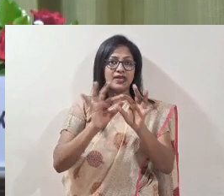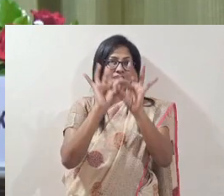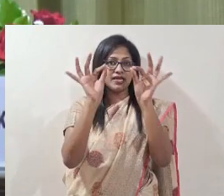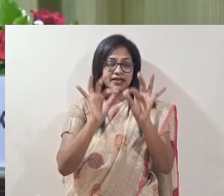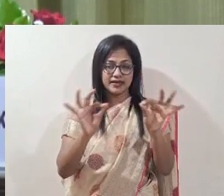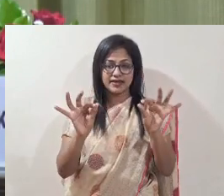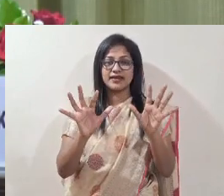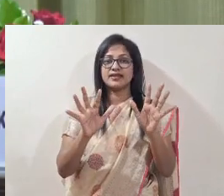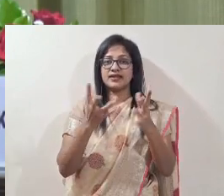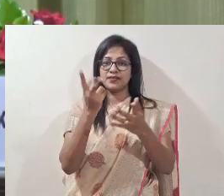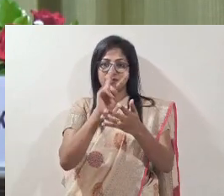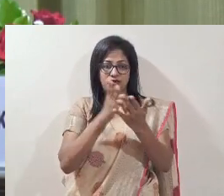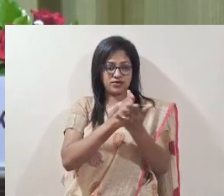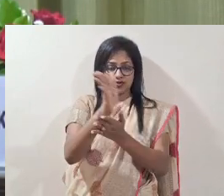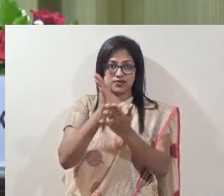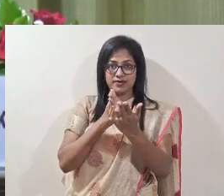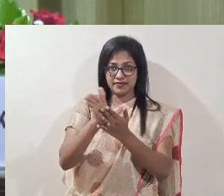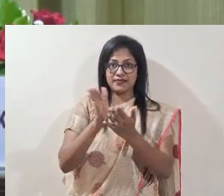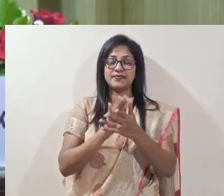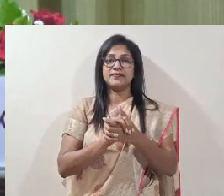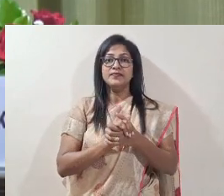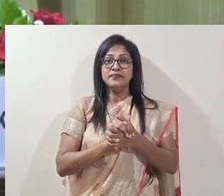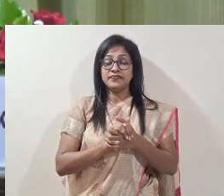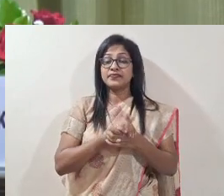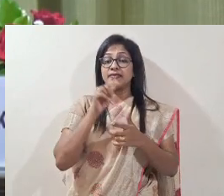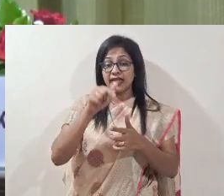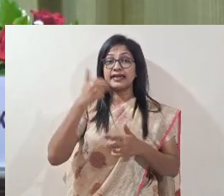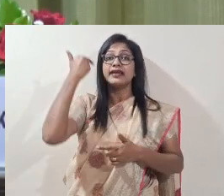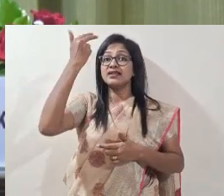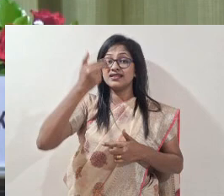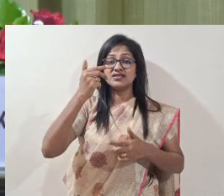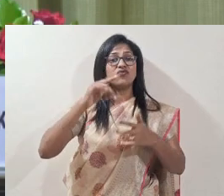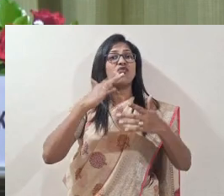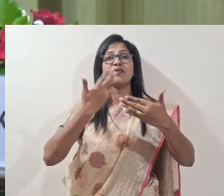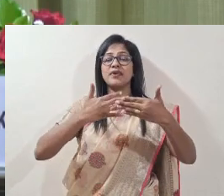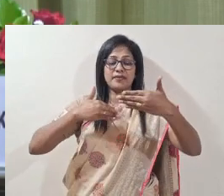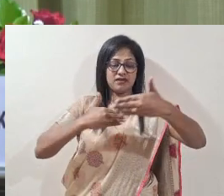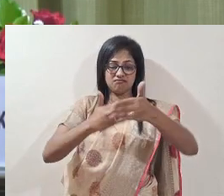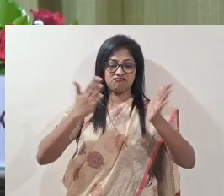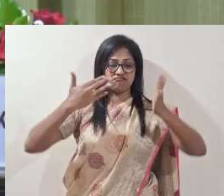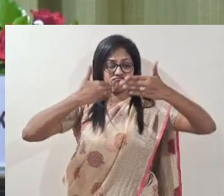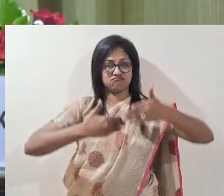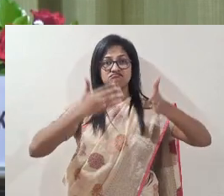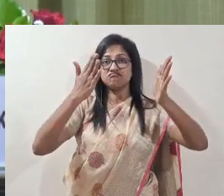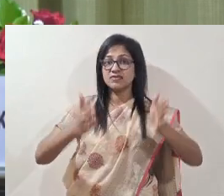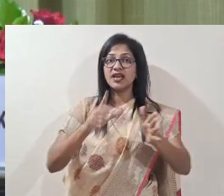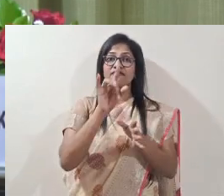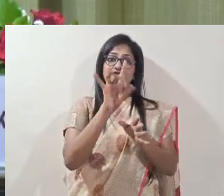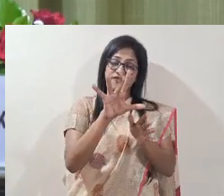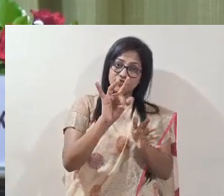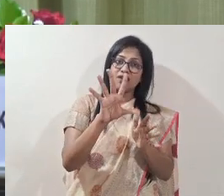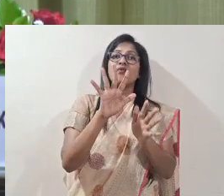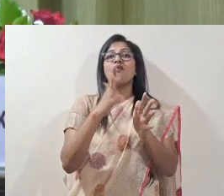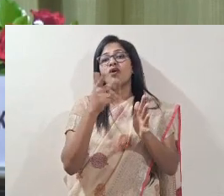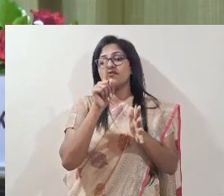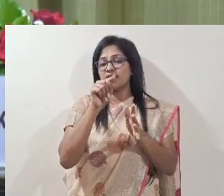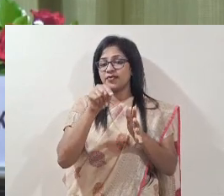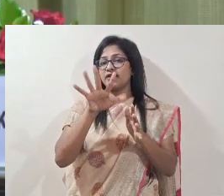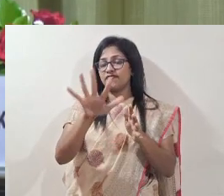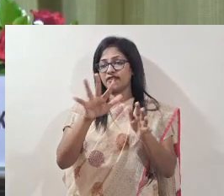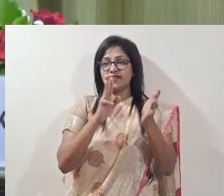is, otherwise we are confined with 15, what you call, 1.5 meters. So that's why with our recommendation this has been